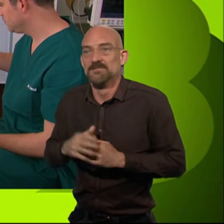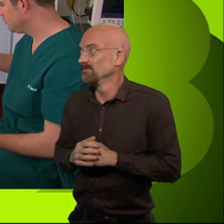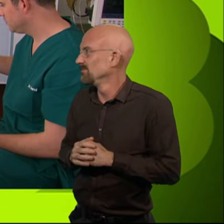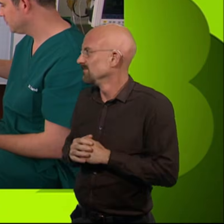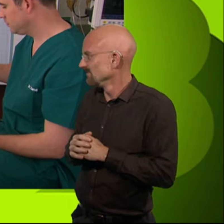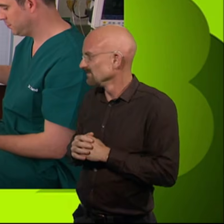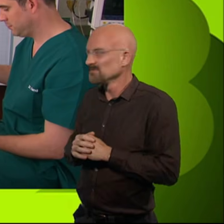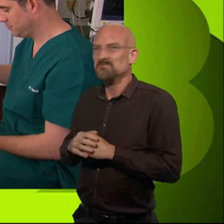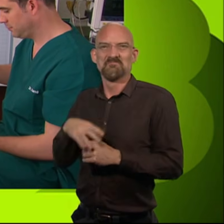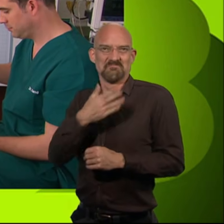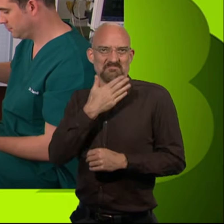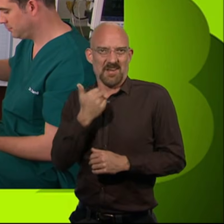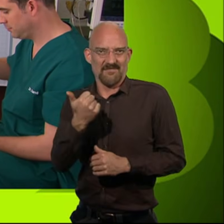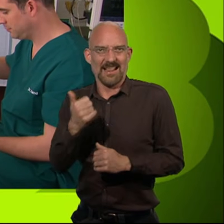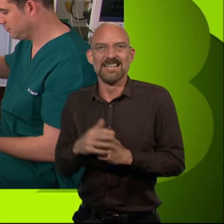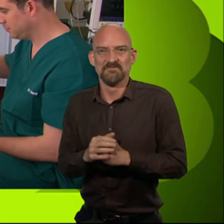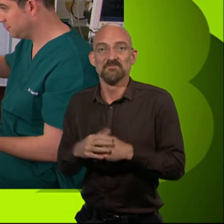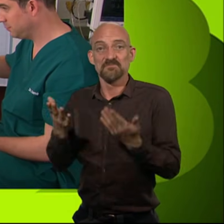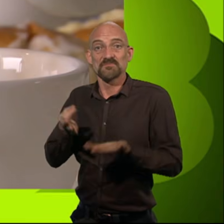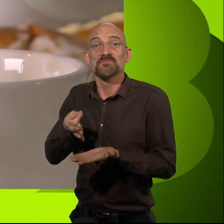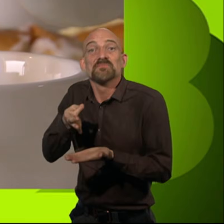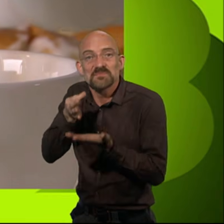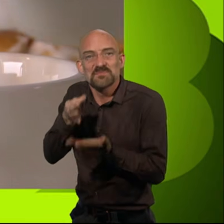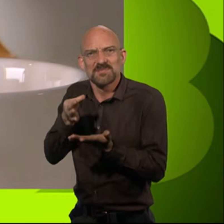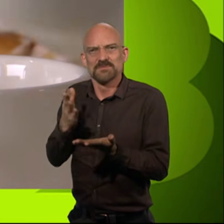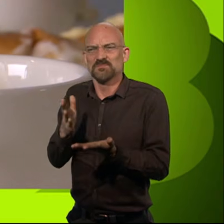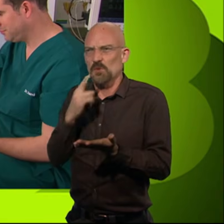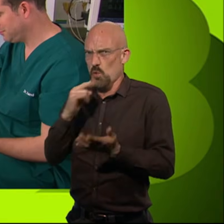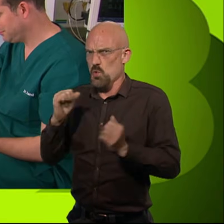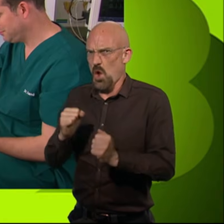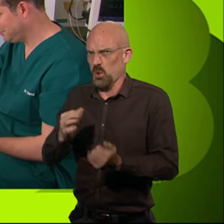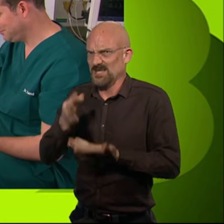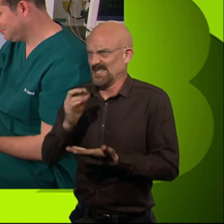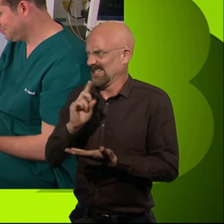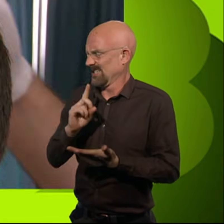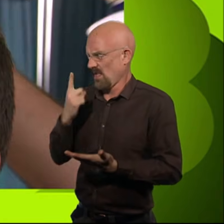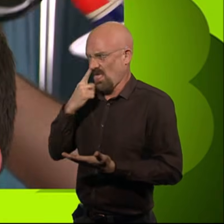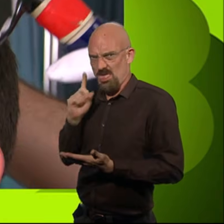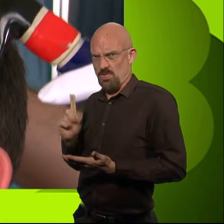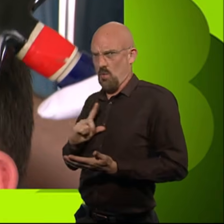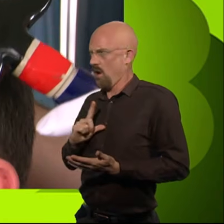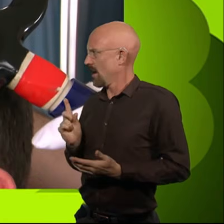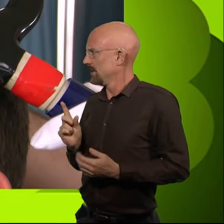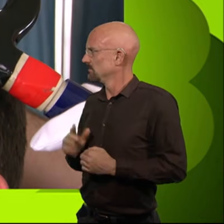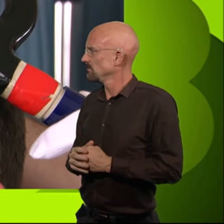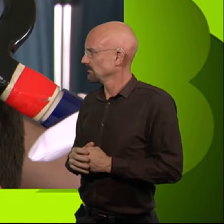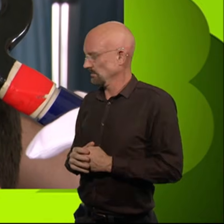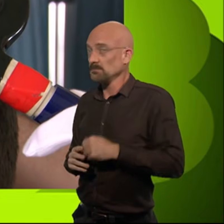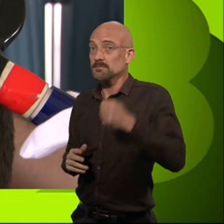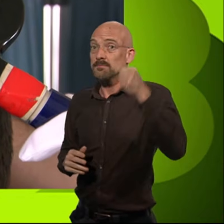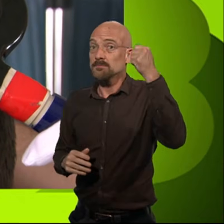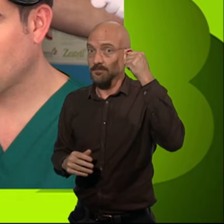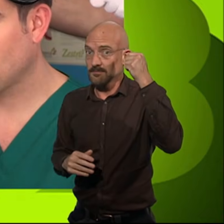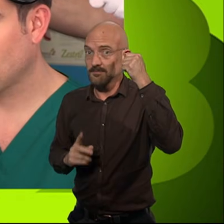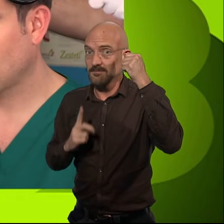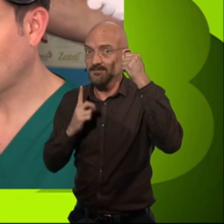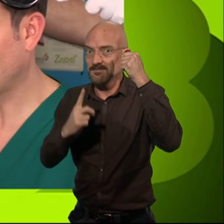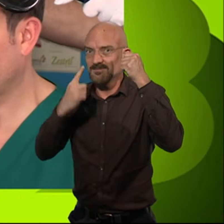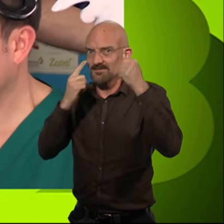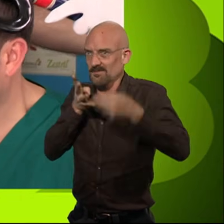Actually, it's me that's drinking the tea, and it's cold tea, but you'll see why. I reckon we can have a bit of fun with this brain